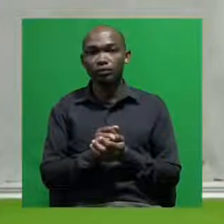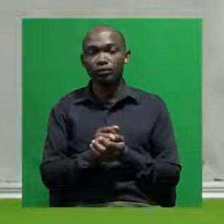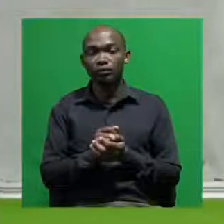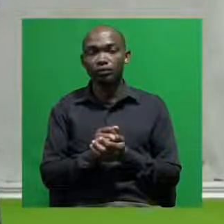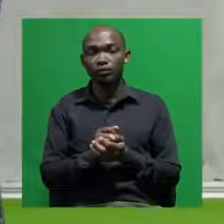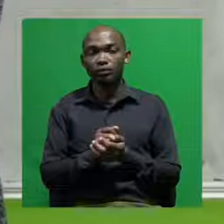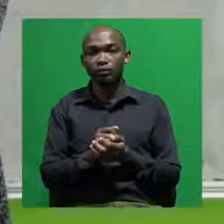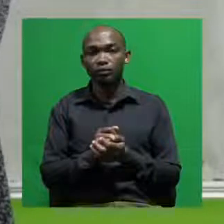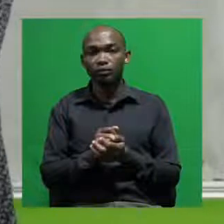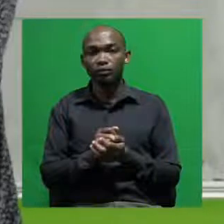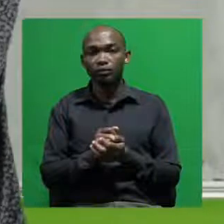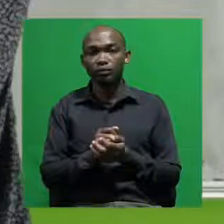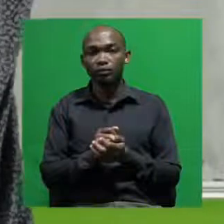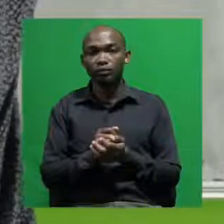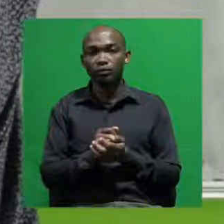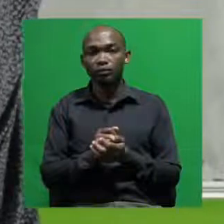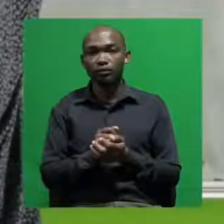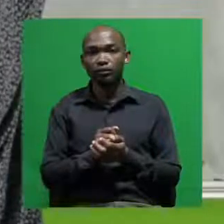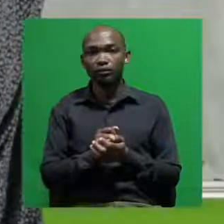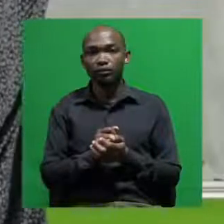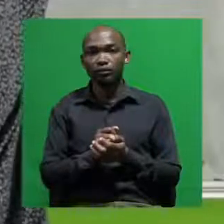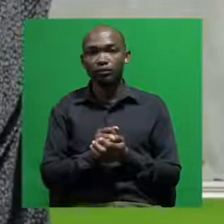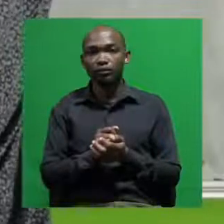is known